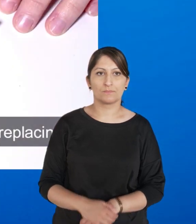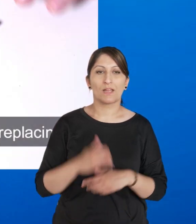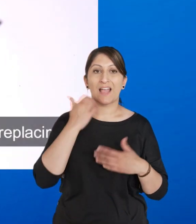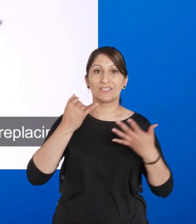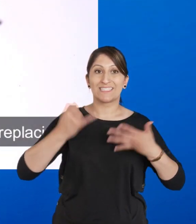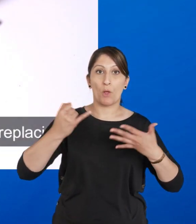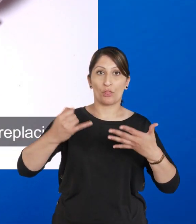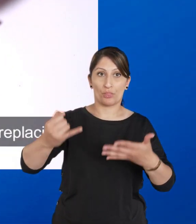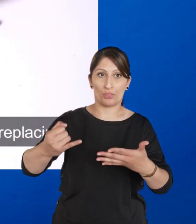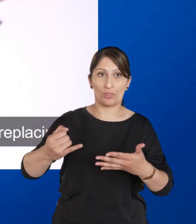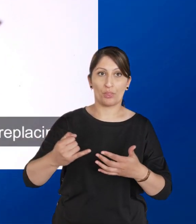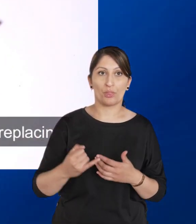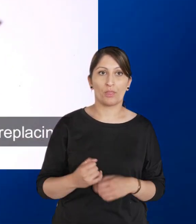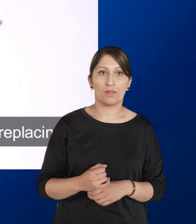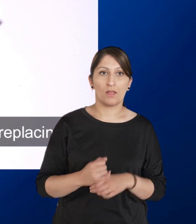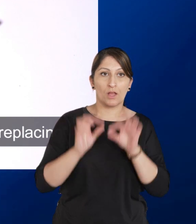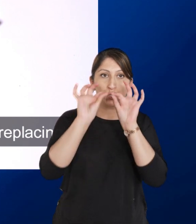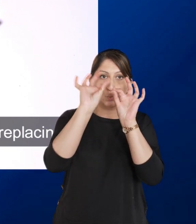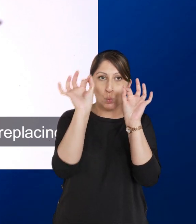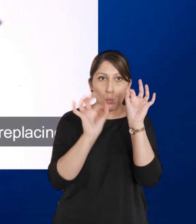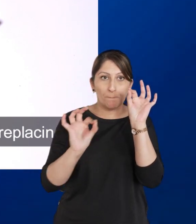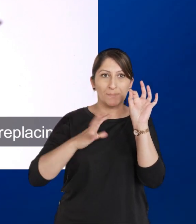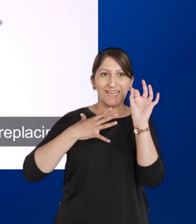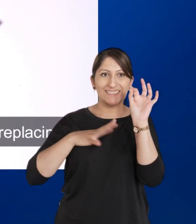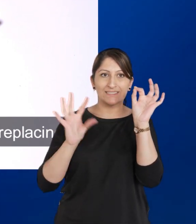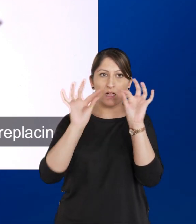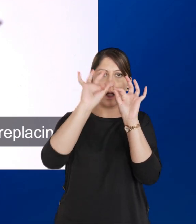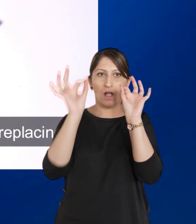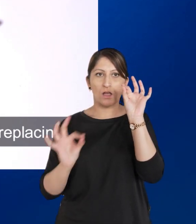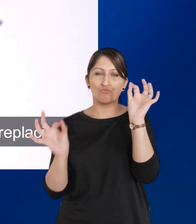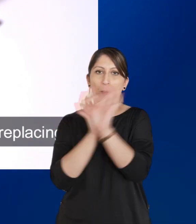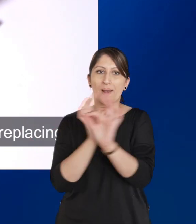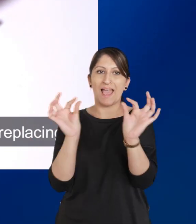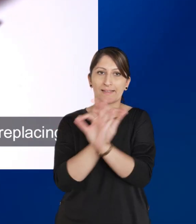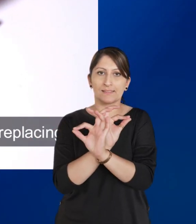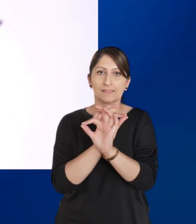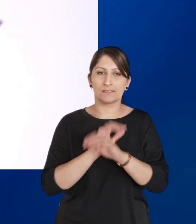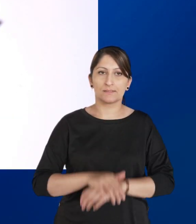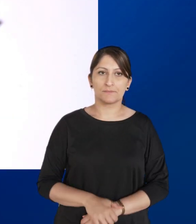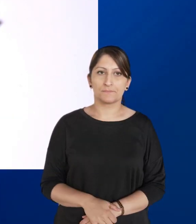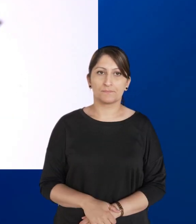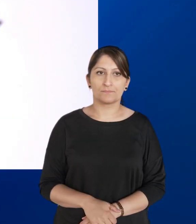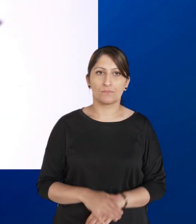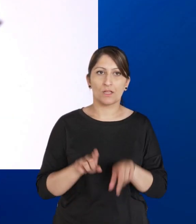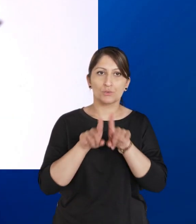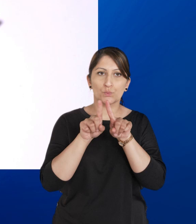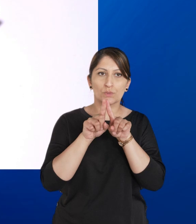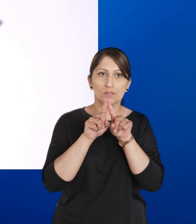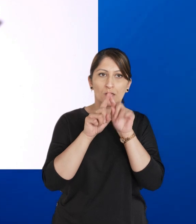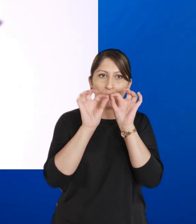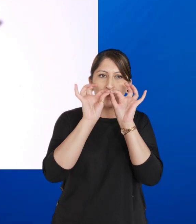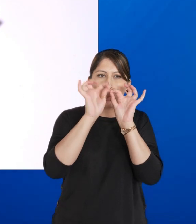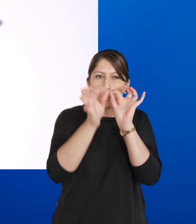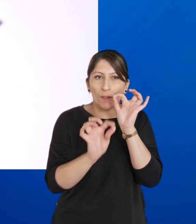Every 6 months, the plastic tubing on your ear mold needs replacing. The thin tube on the hearing